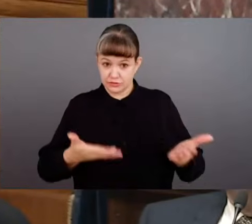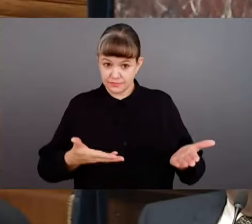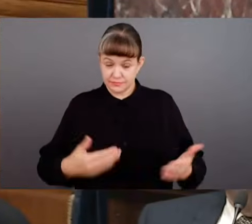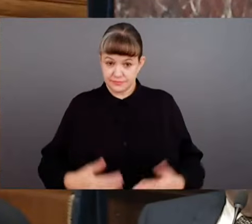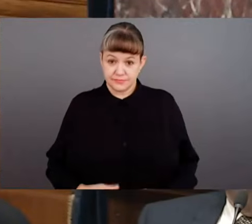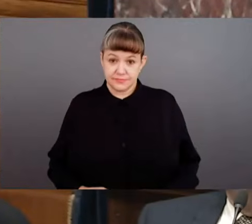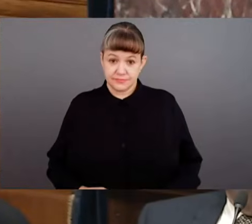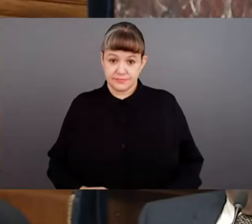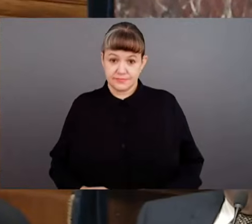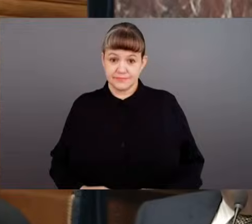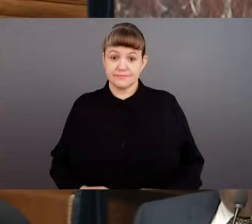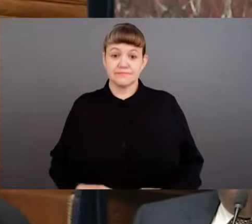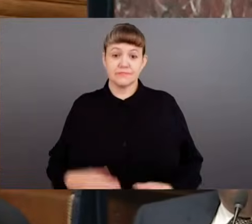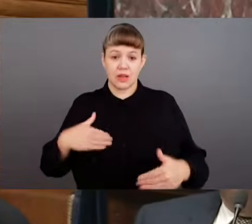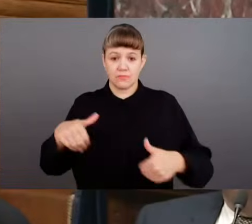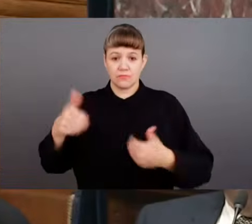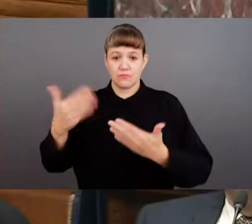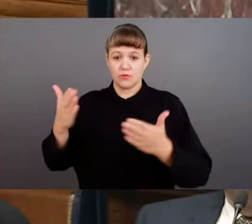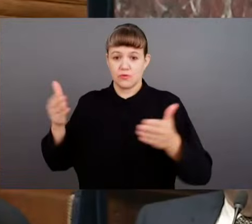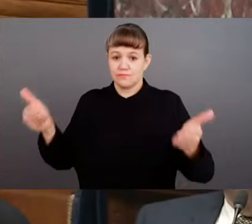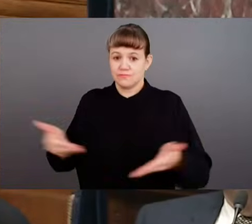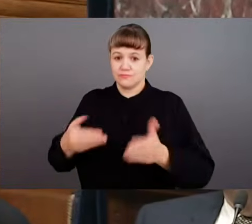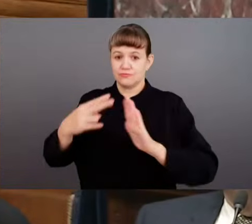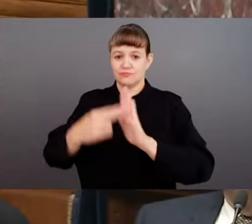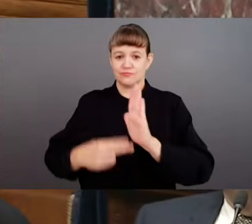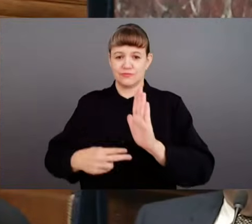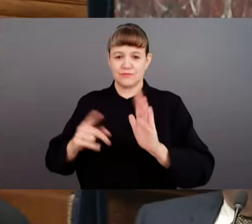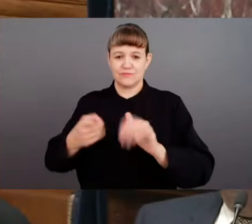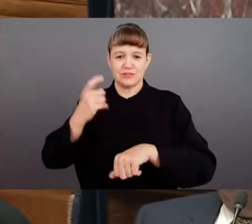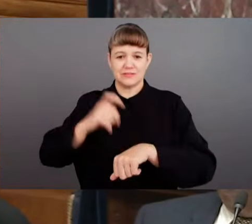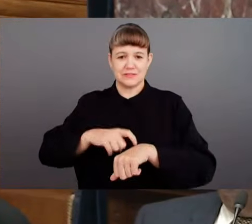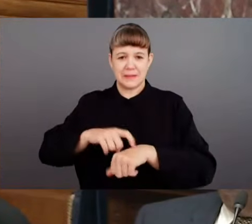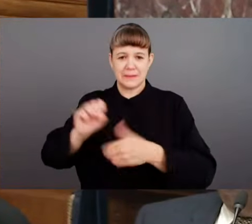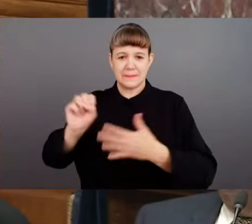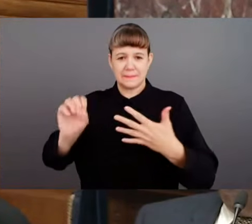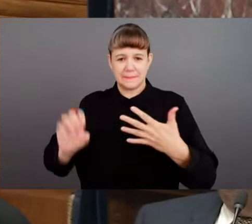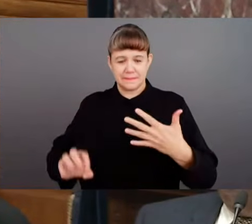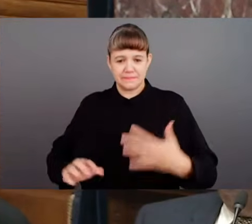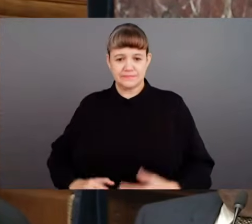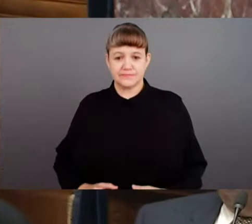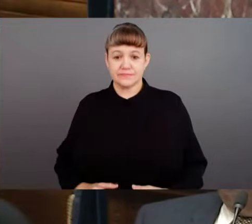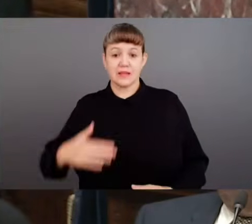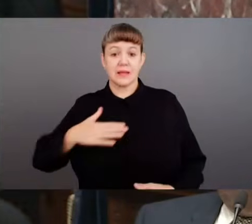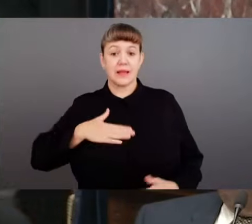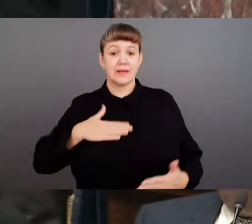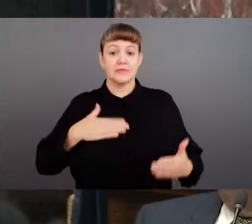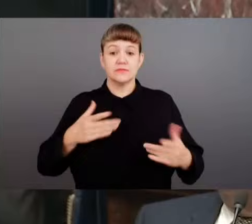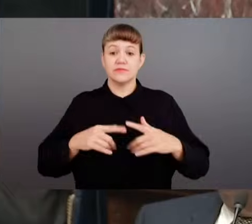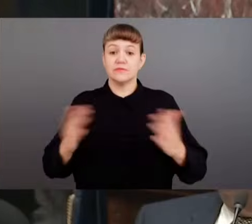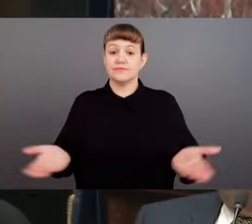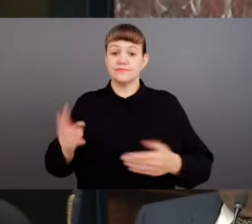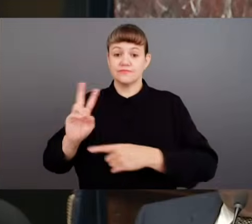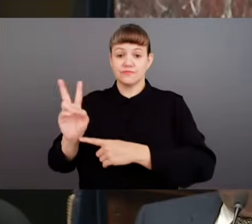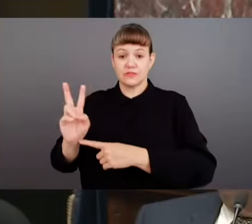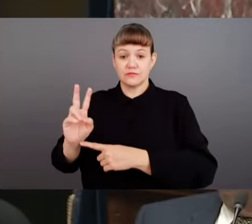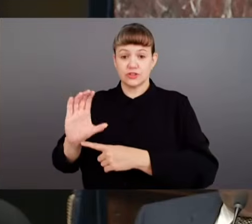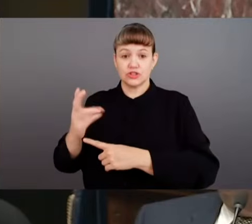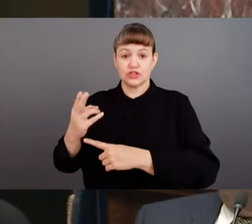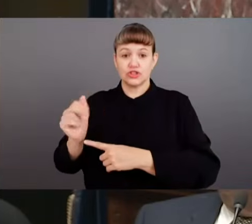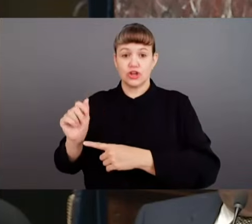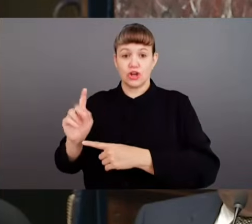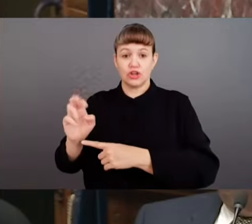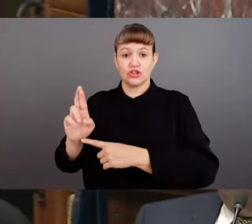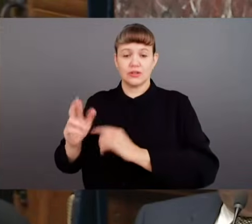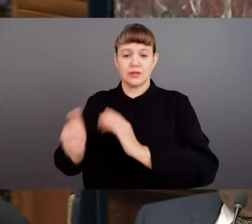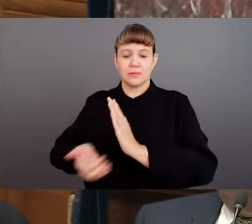now. Mr. Speaker, I'm pleased to introduce the Vancouver Charter Amendment Act. This bill responds to a request from the